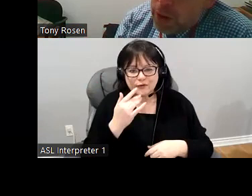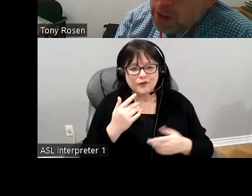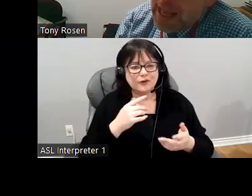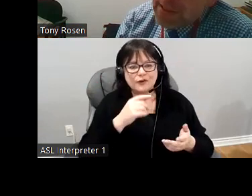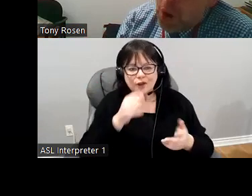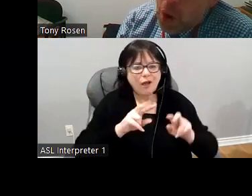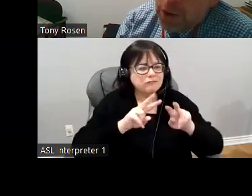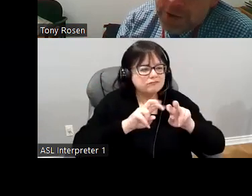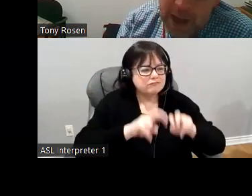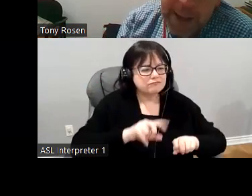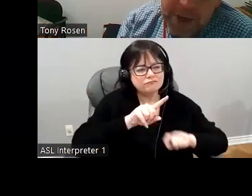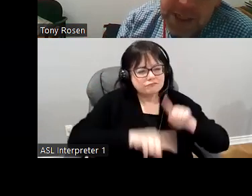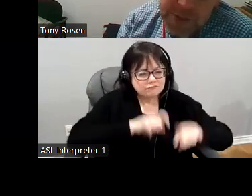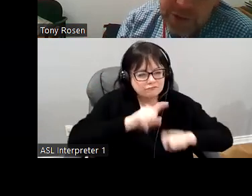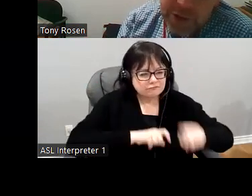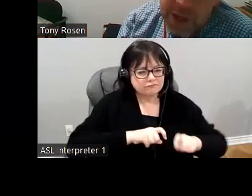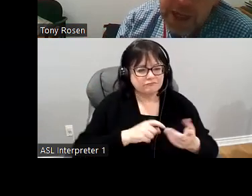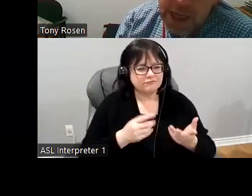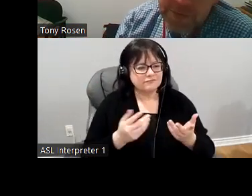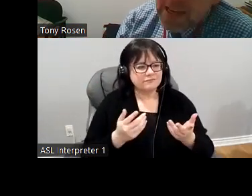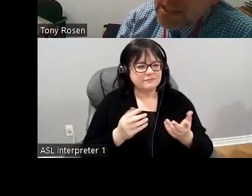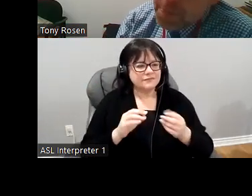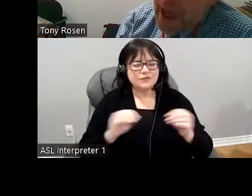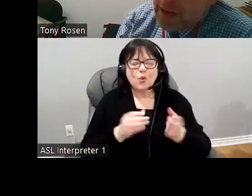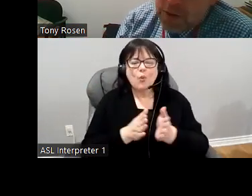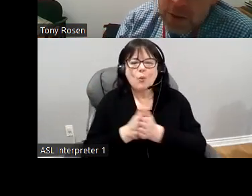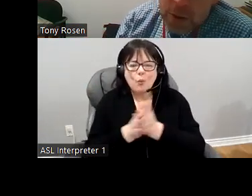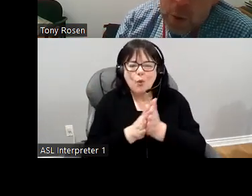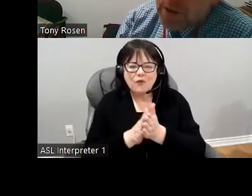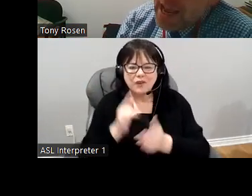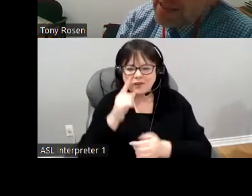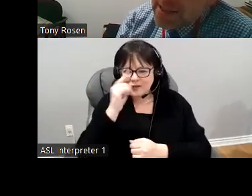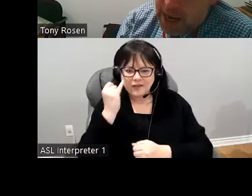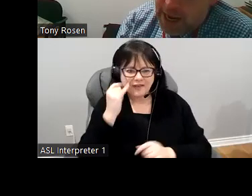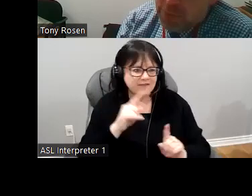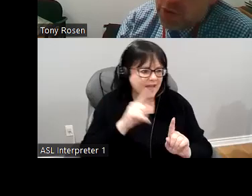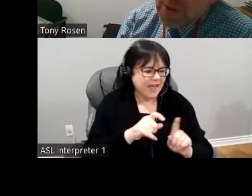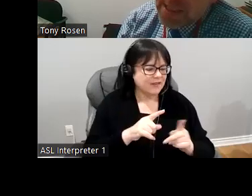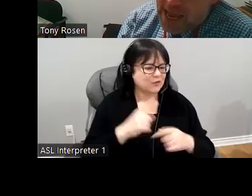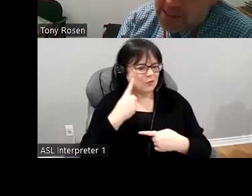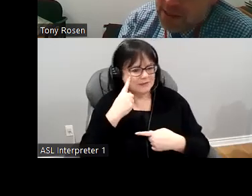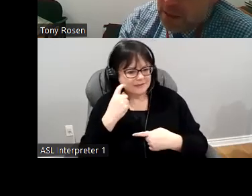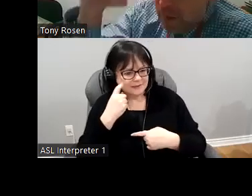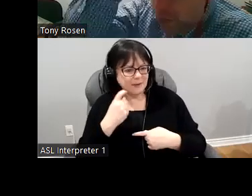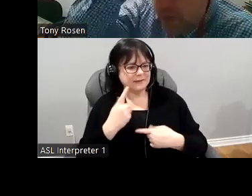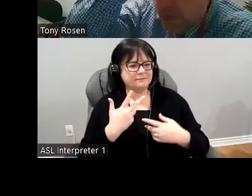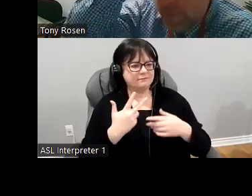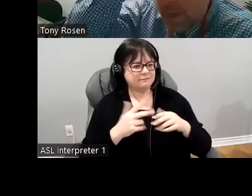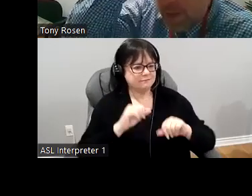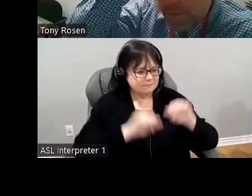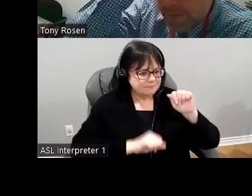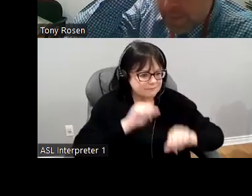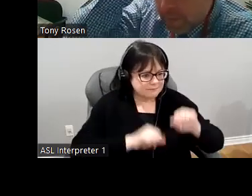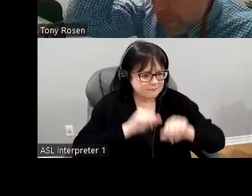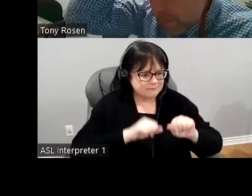additional work and longer time to disposition if they suspect or take the time to assess for